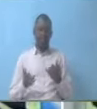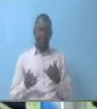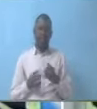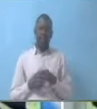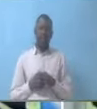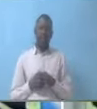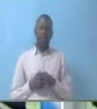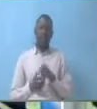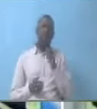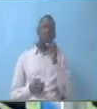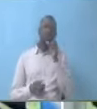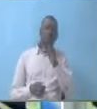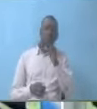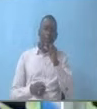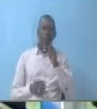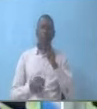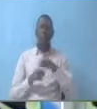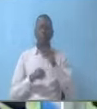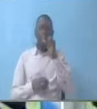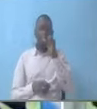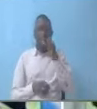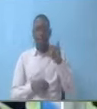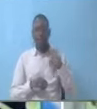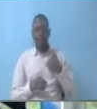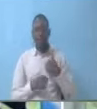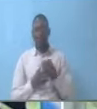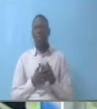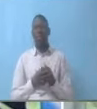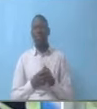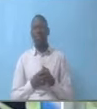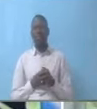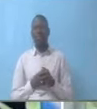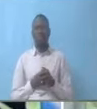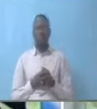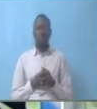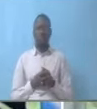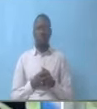certain individuals. Is it 17? 17, yes. Yeah.